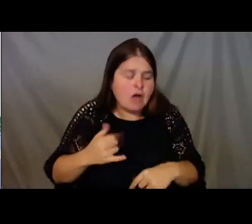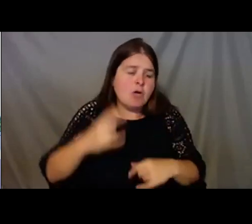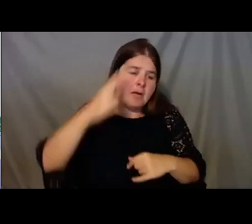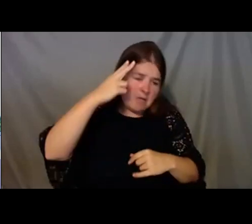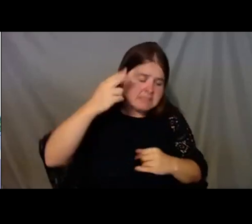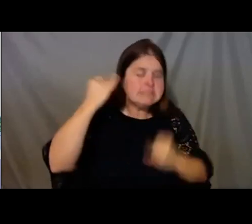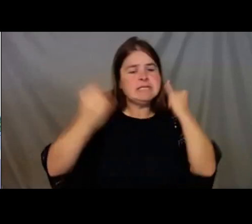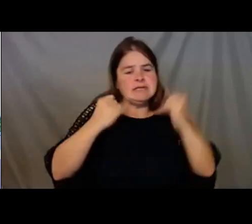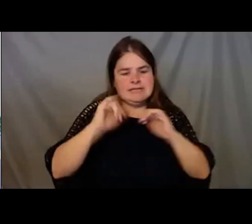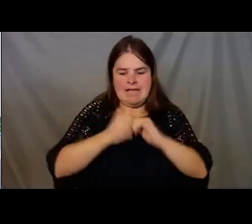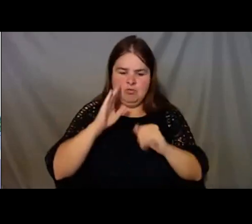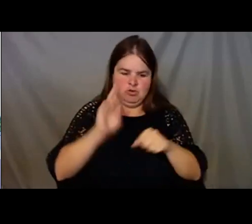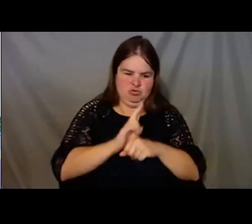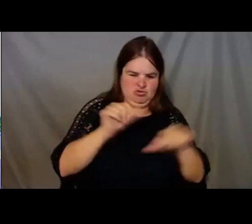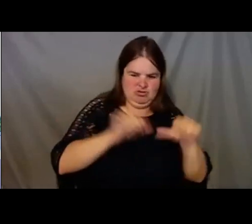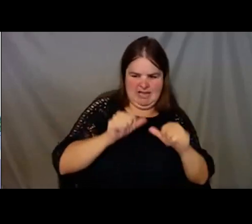how you might do